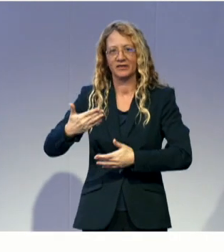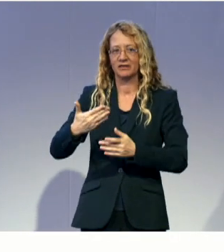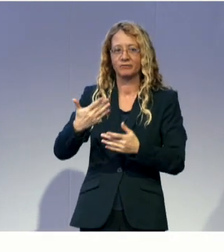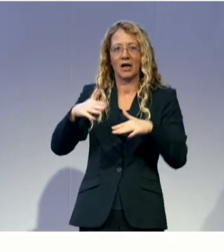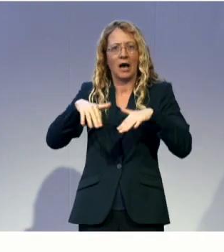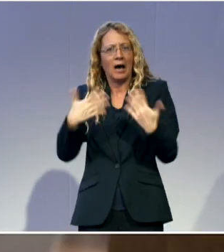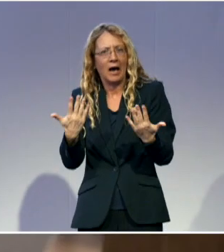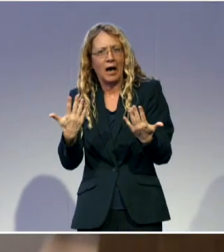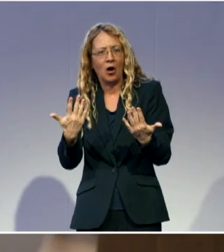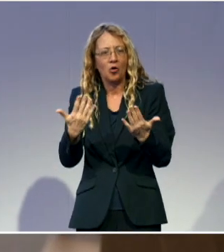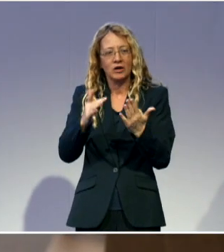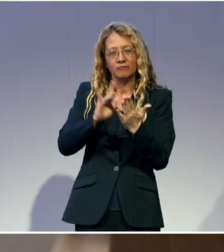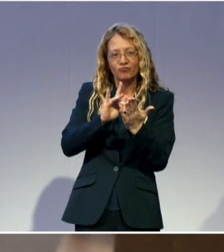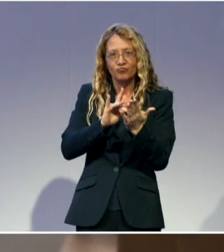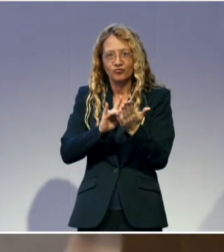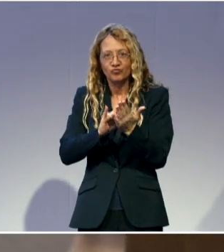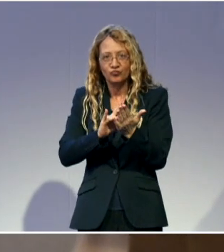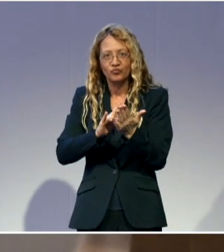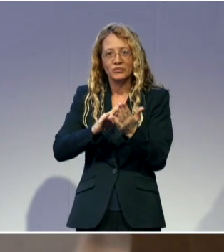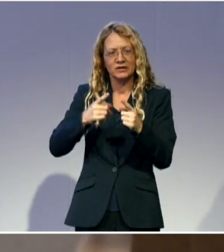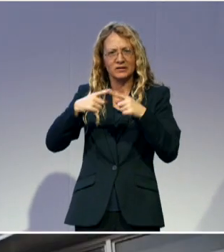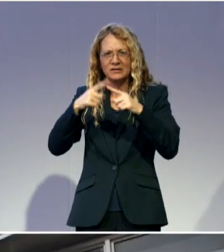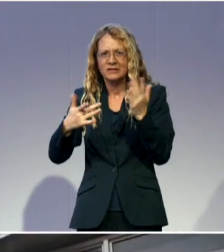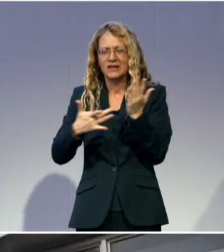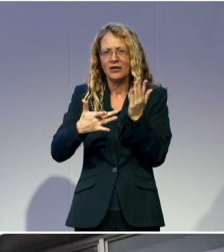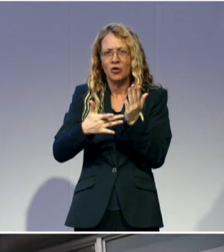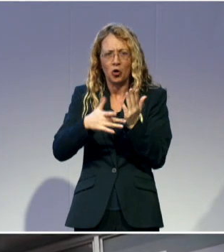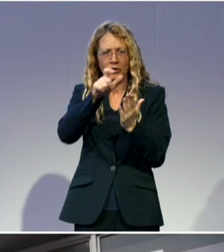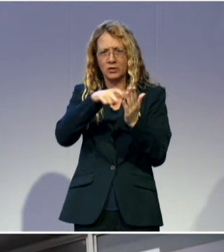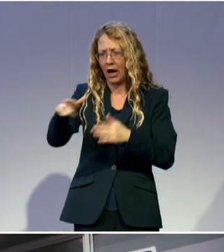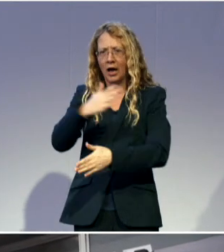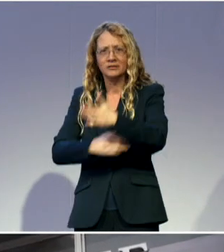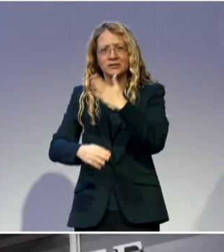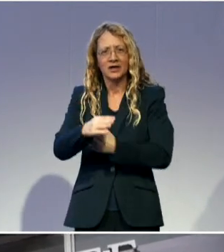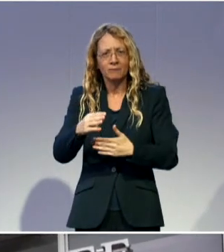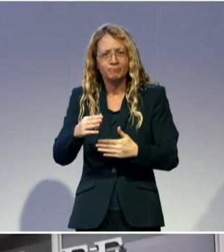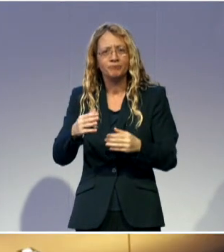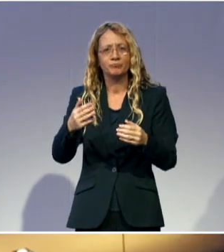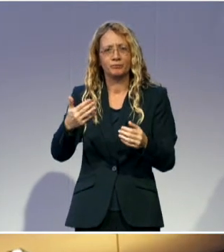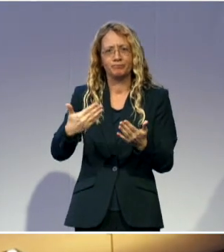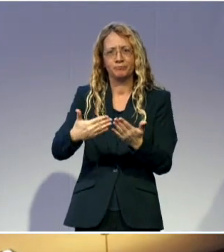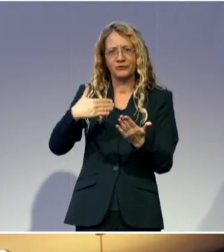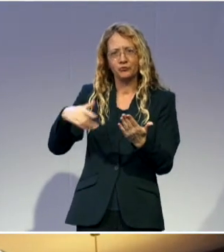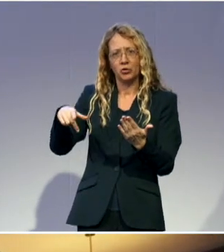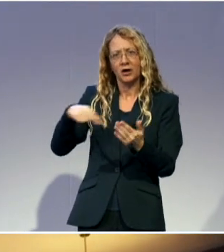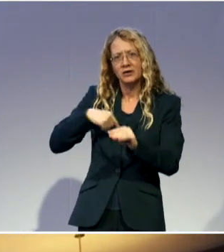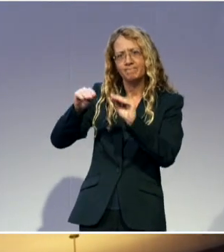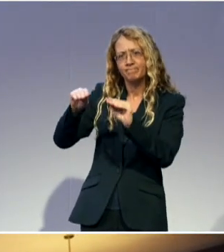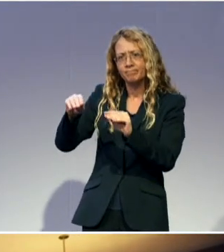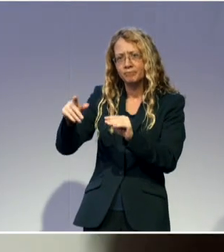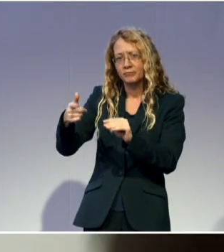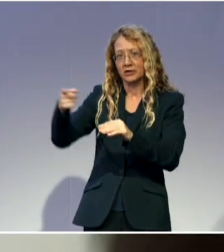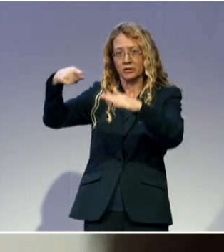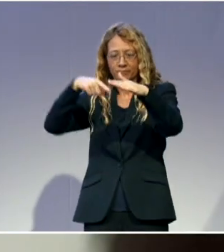technologies to enable people with disabilities to announce in advance their visit to a store, a public office,